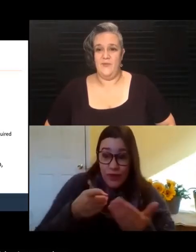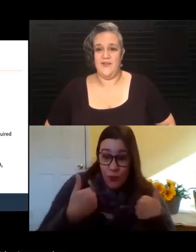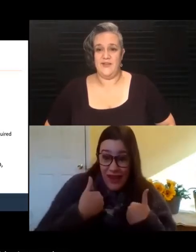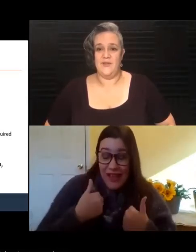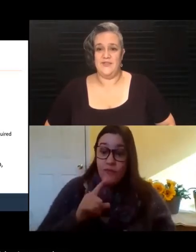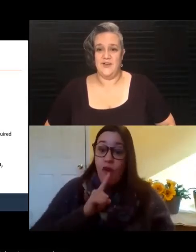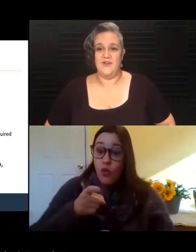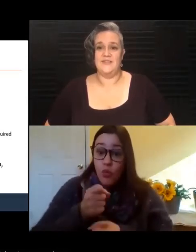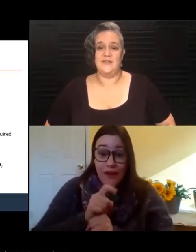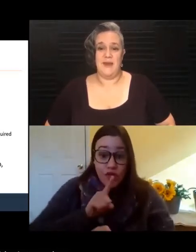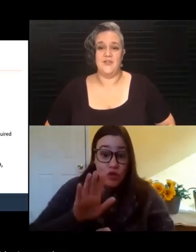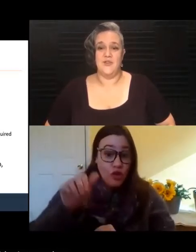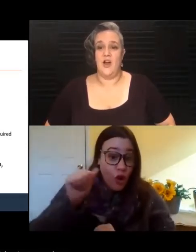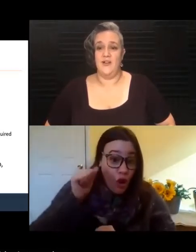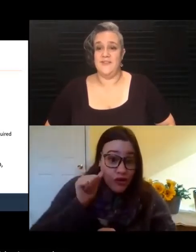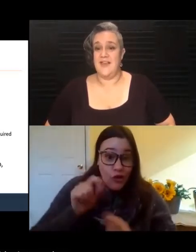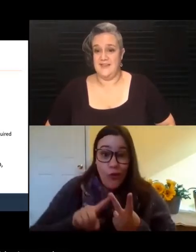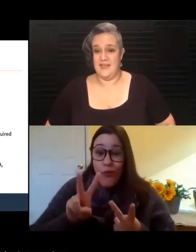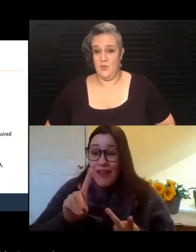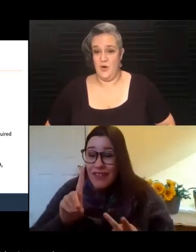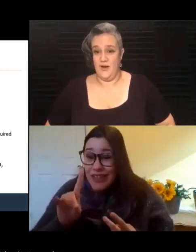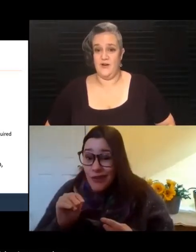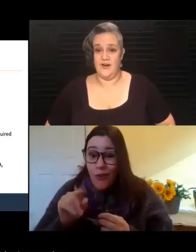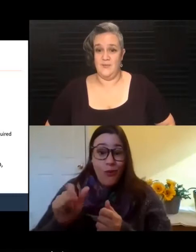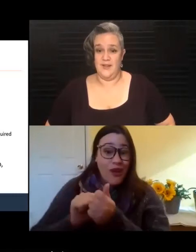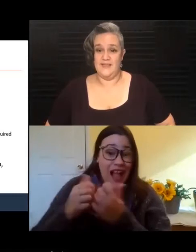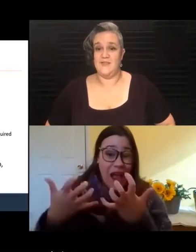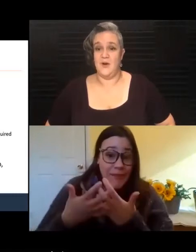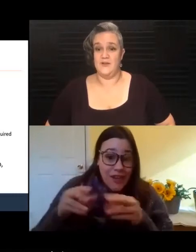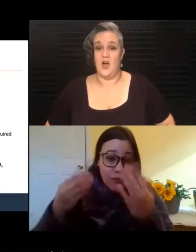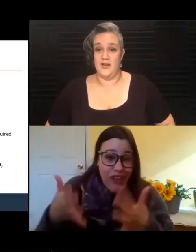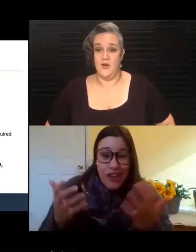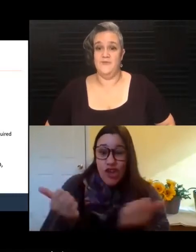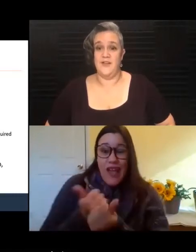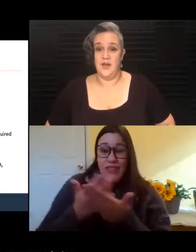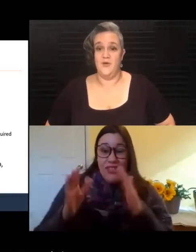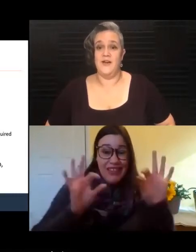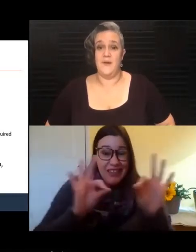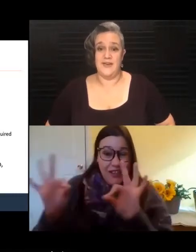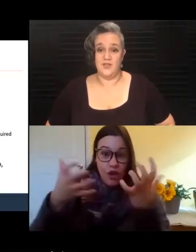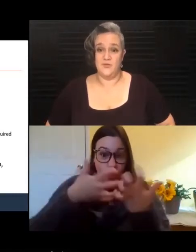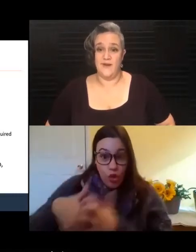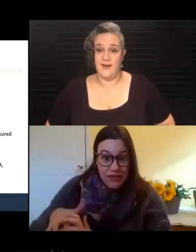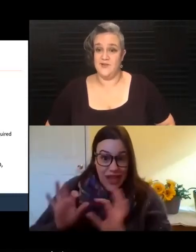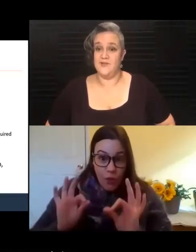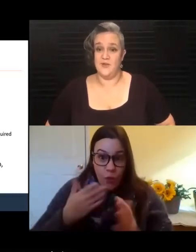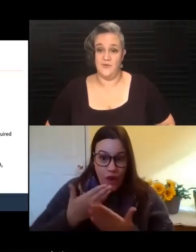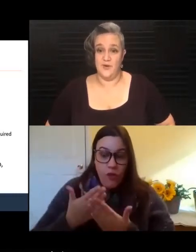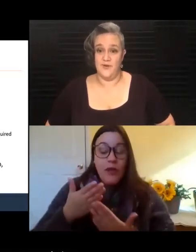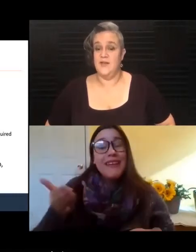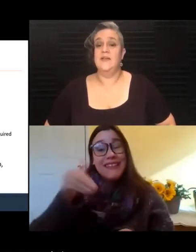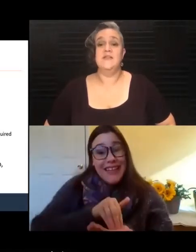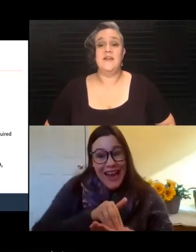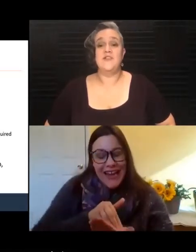way, one of the things you consider is to make sure that all of the settings that you want are already in place as far as audio, video, accommodation providers, and so